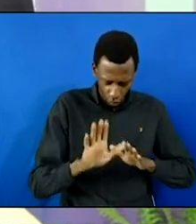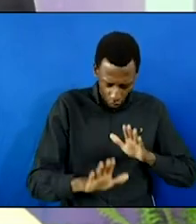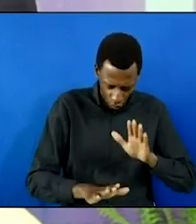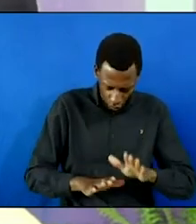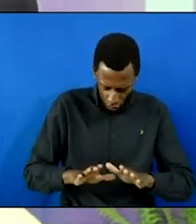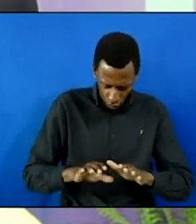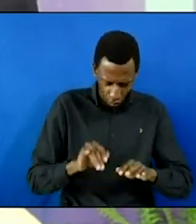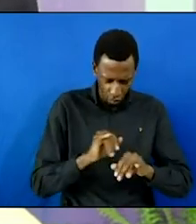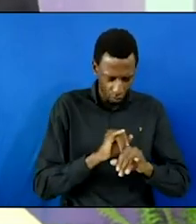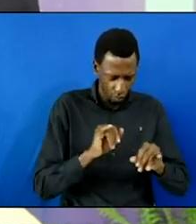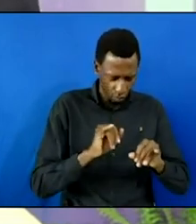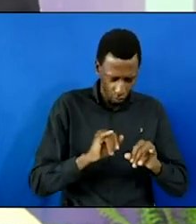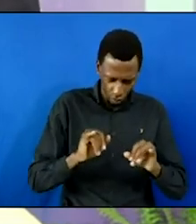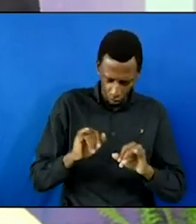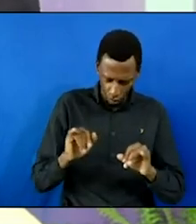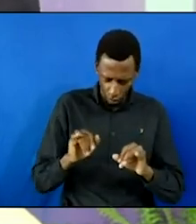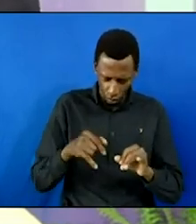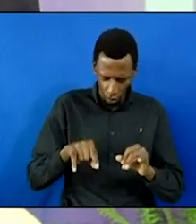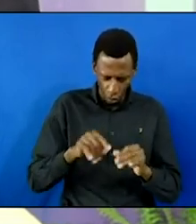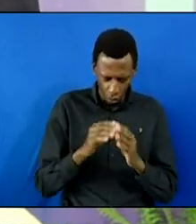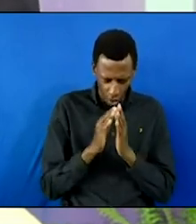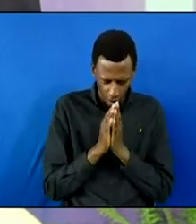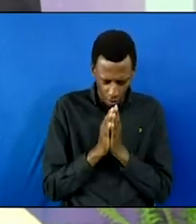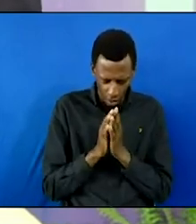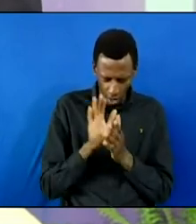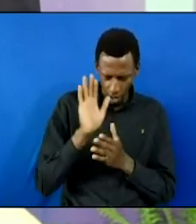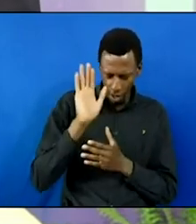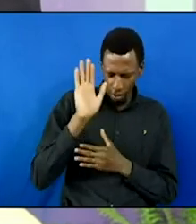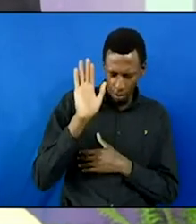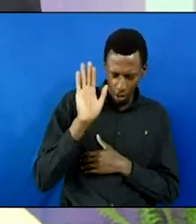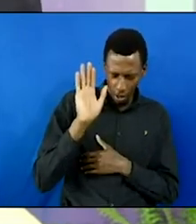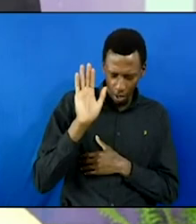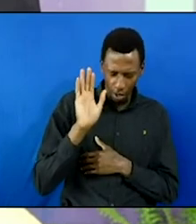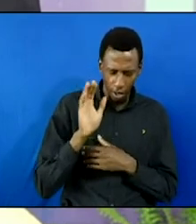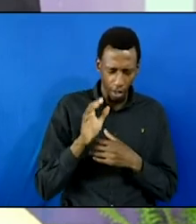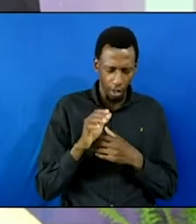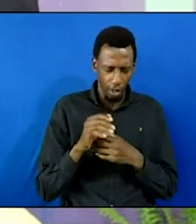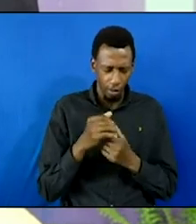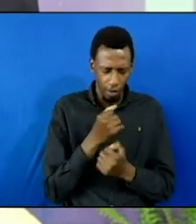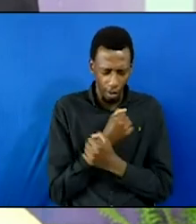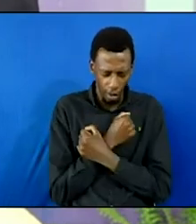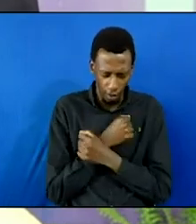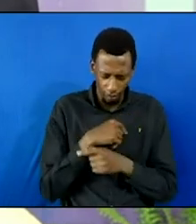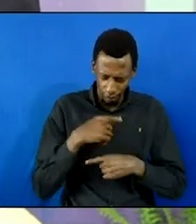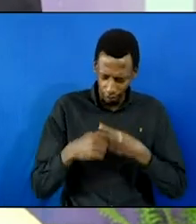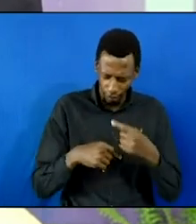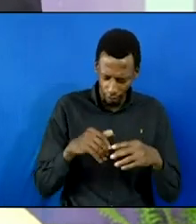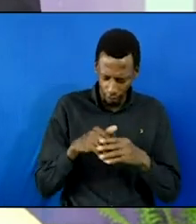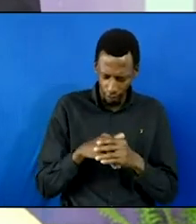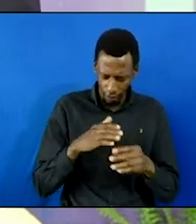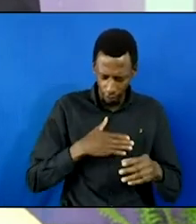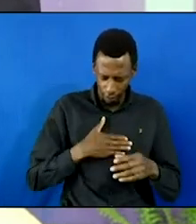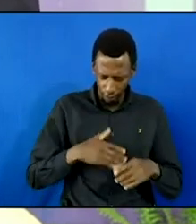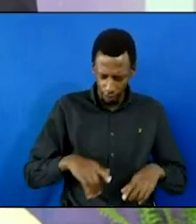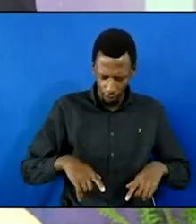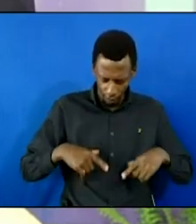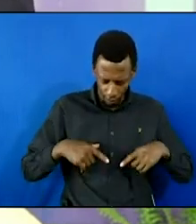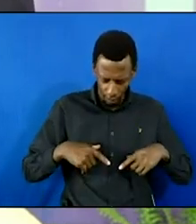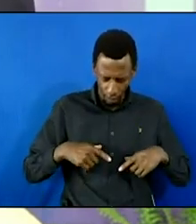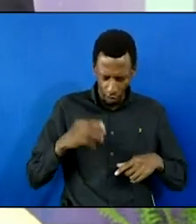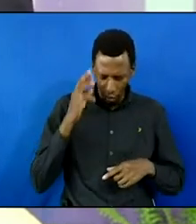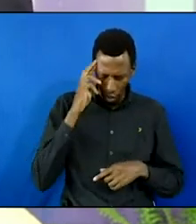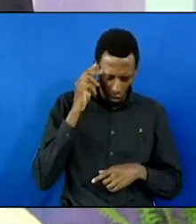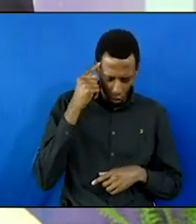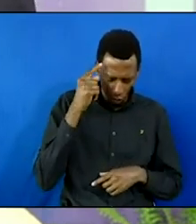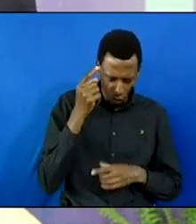another, we pray that your love will reign supreme in our lives. And it will be the reason for service